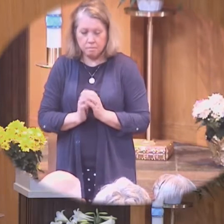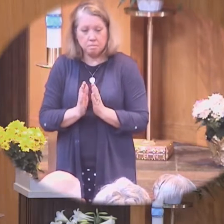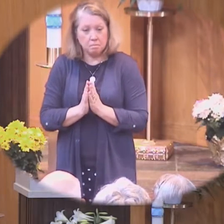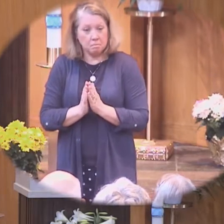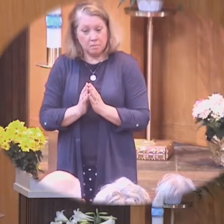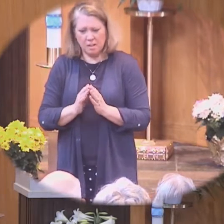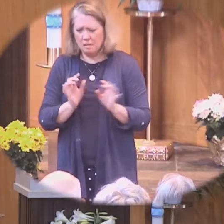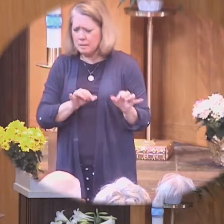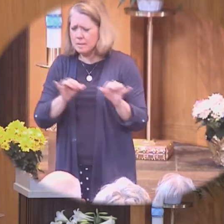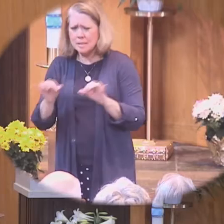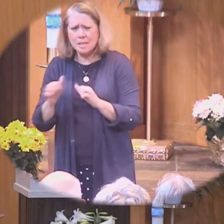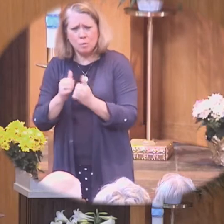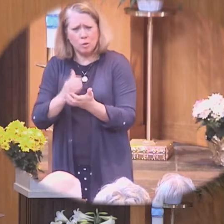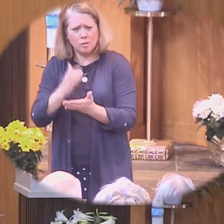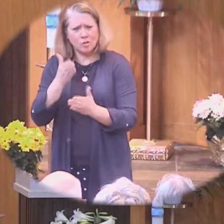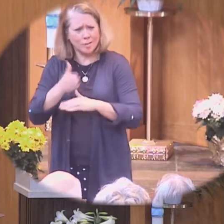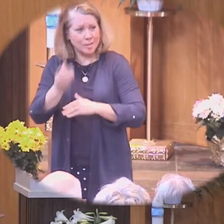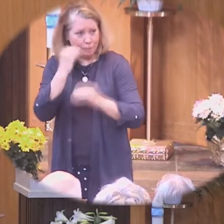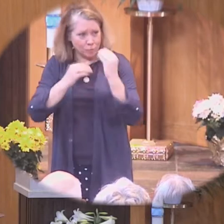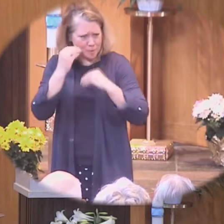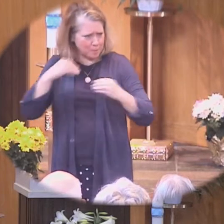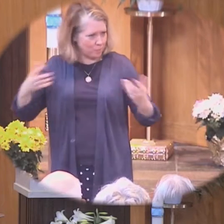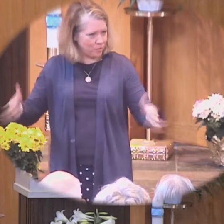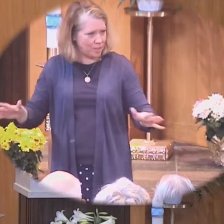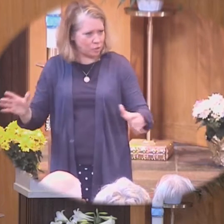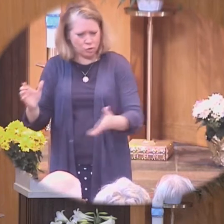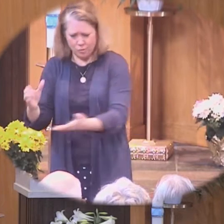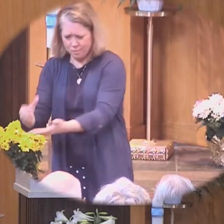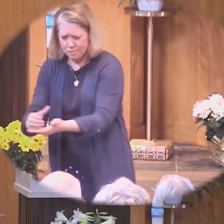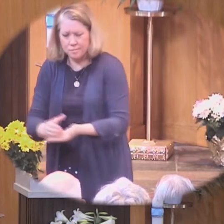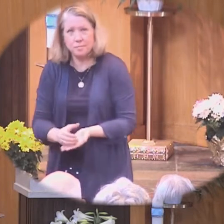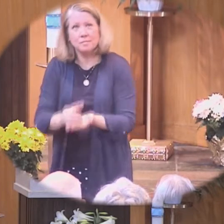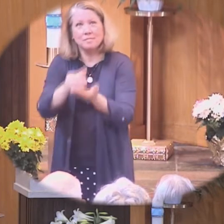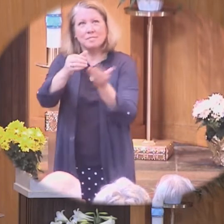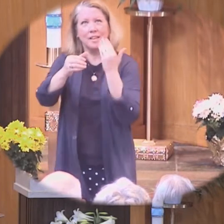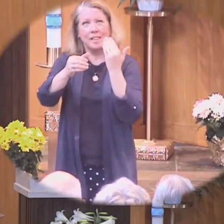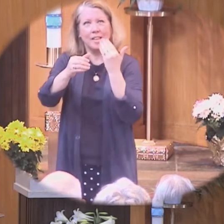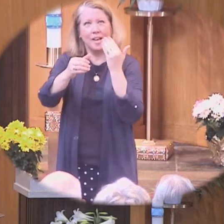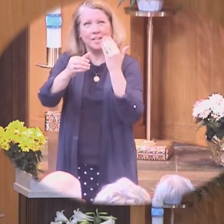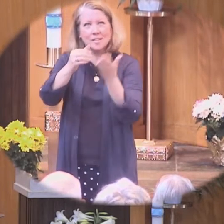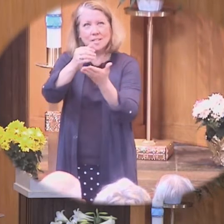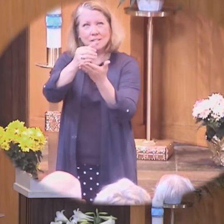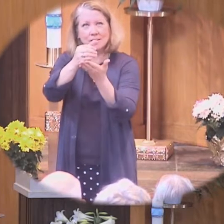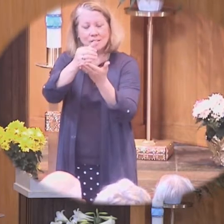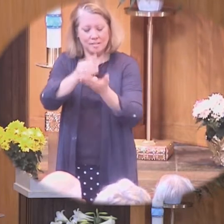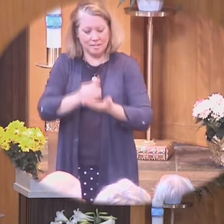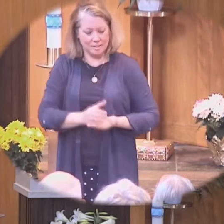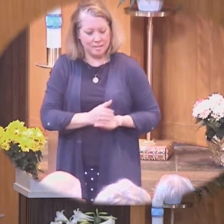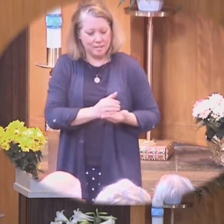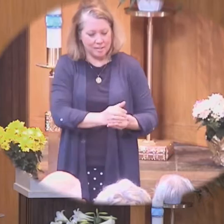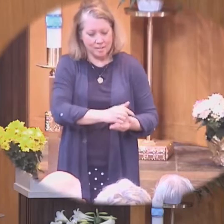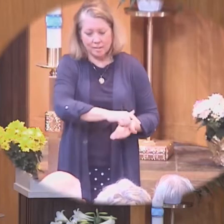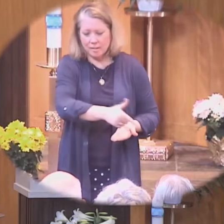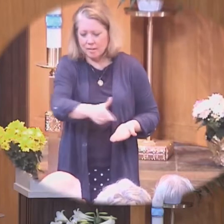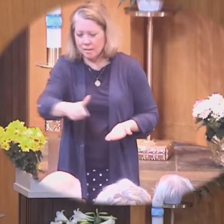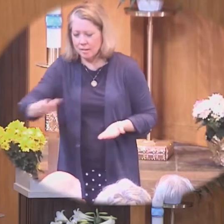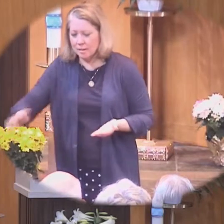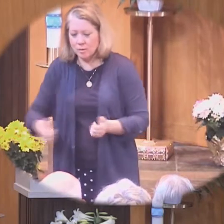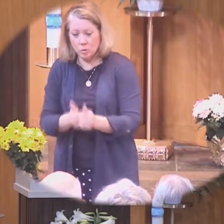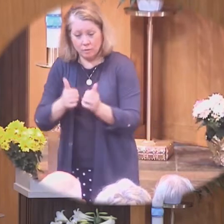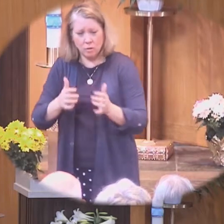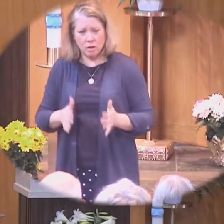In a similar way, when supper was ended, he took the chalice and, once more giving thanks, he gave it to his disciples,